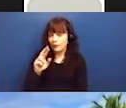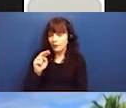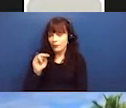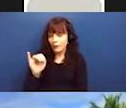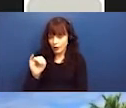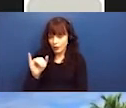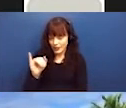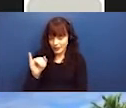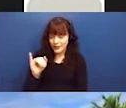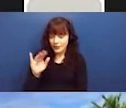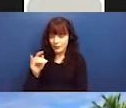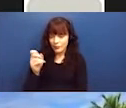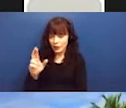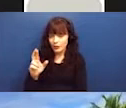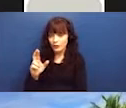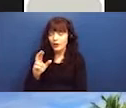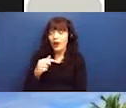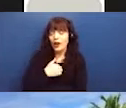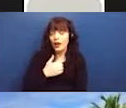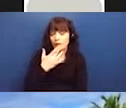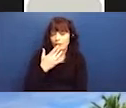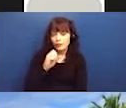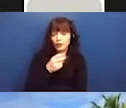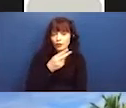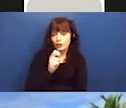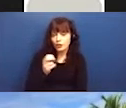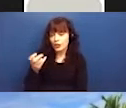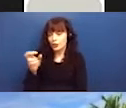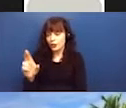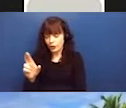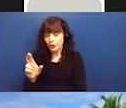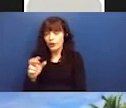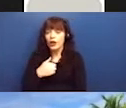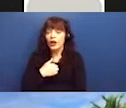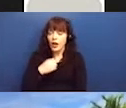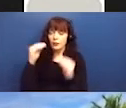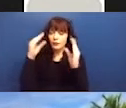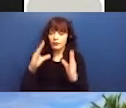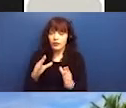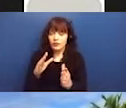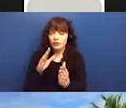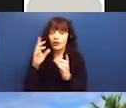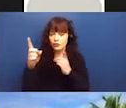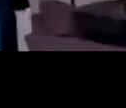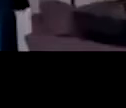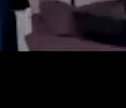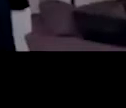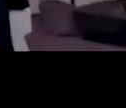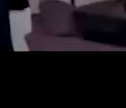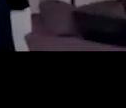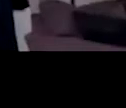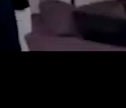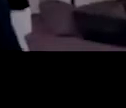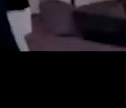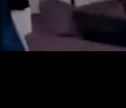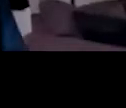from Narelle, my pronouns are she, her. I'm an associate professor and associate director of academic leadership at Ryerson University in